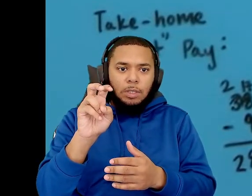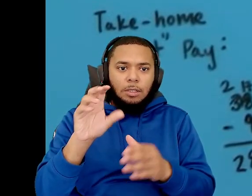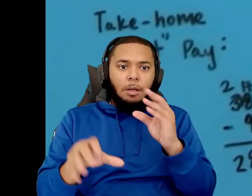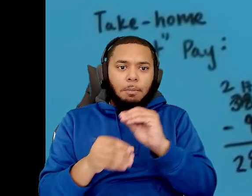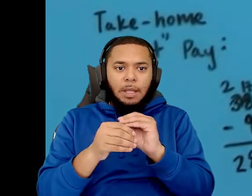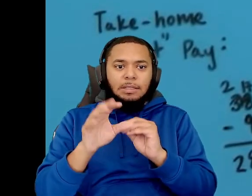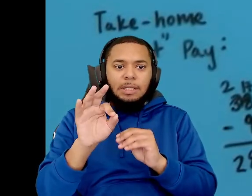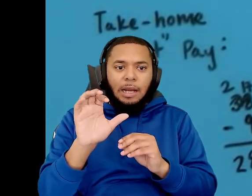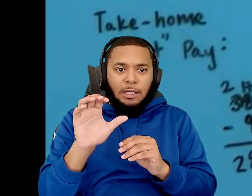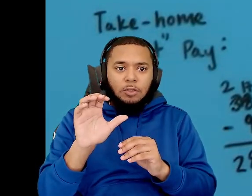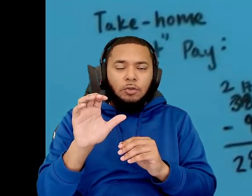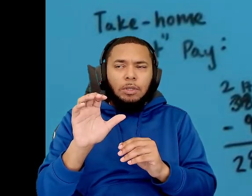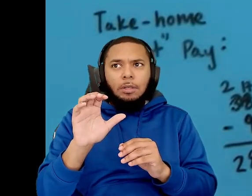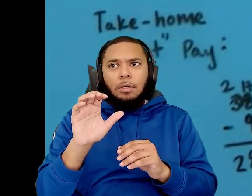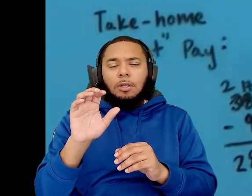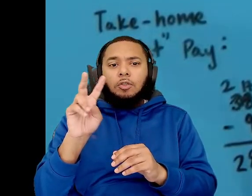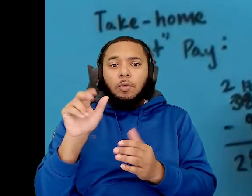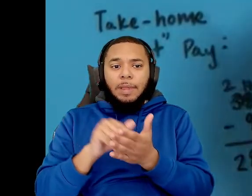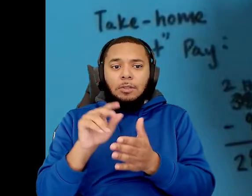get us $2,500.